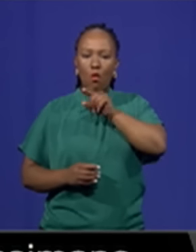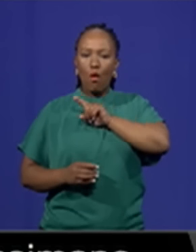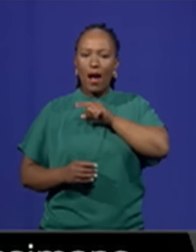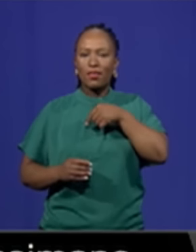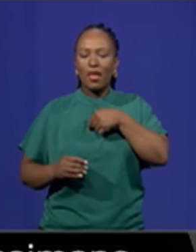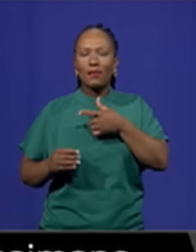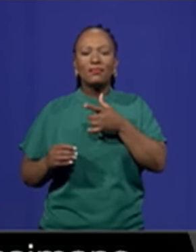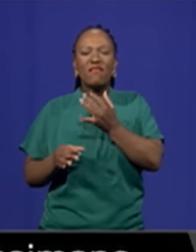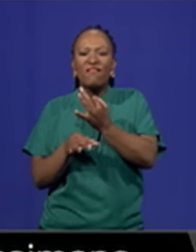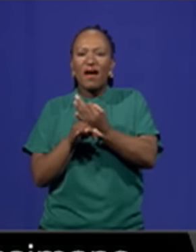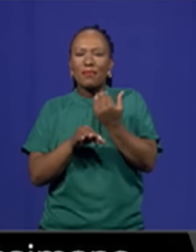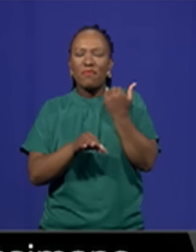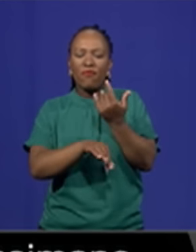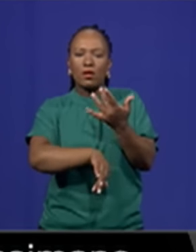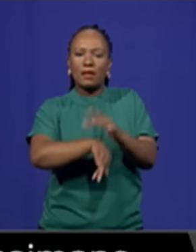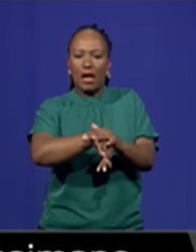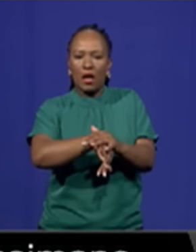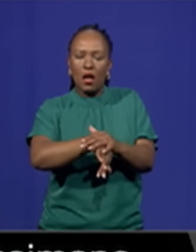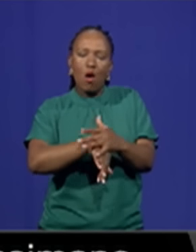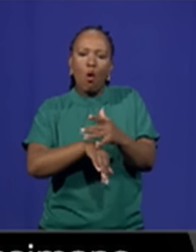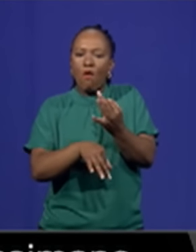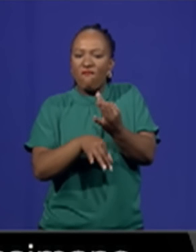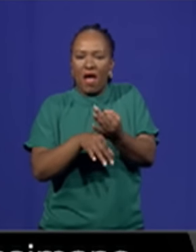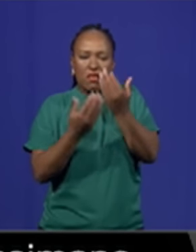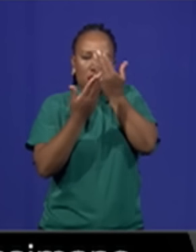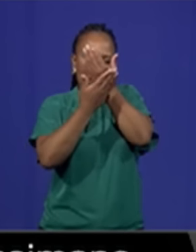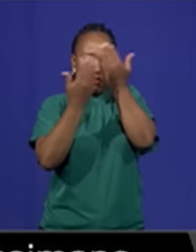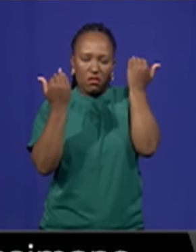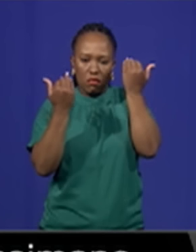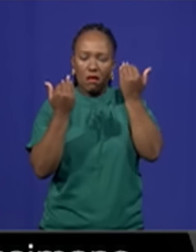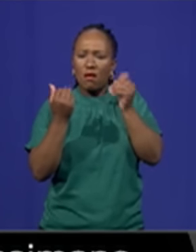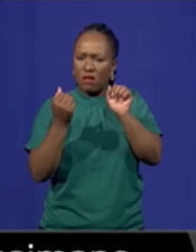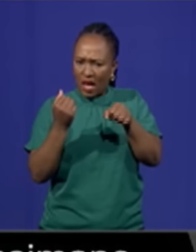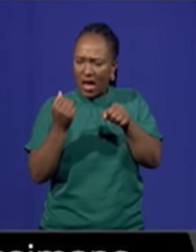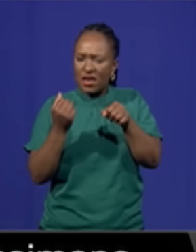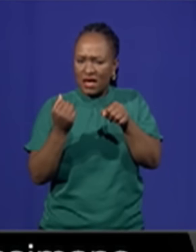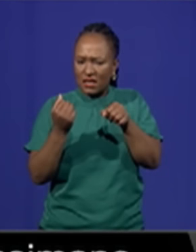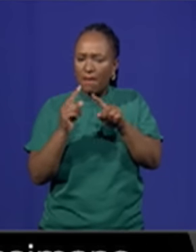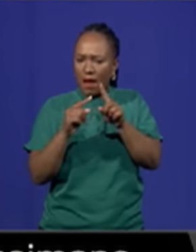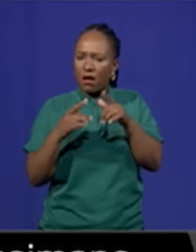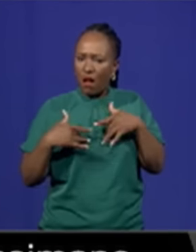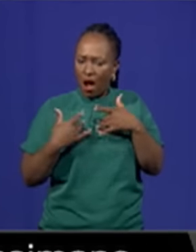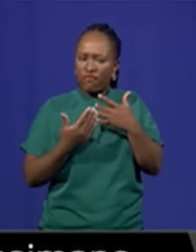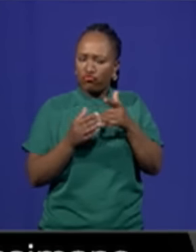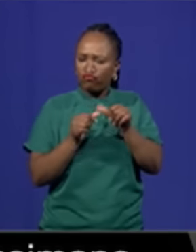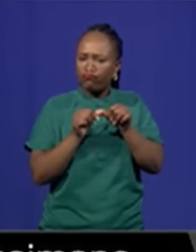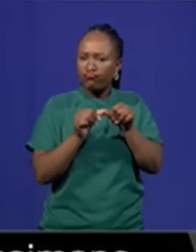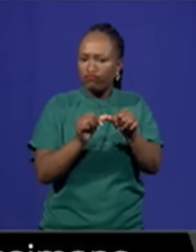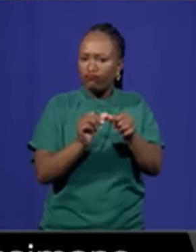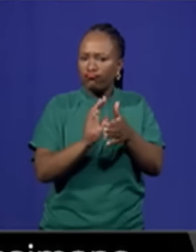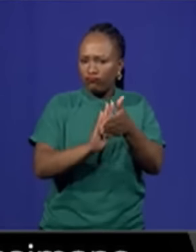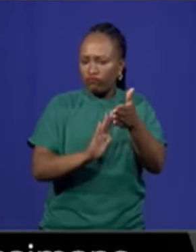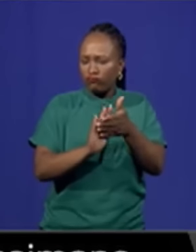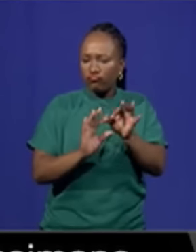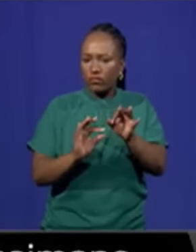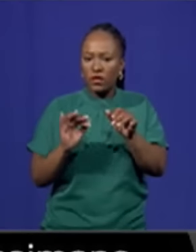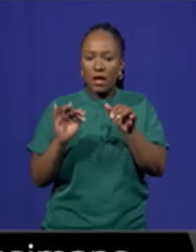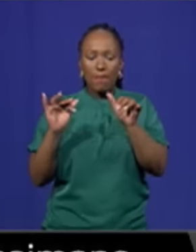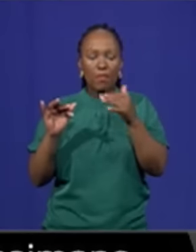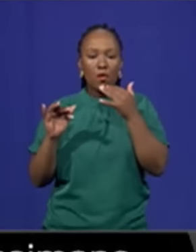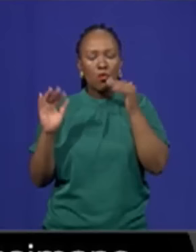bana lahletswe ke ntate. O ka lahlelwa ke ntate empa o ka nka qeto ya hore o lokise bophelo ka tsela itseng. Batho ba bileng teng moketeng ona ba re